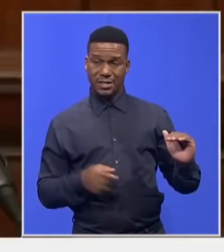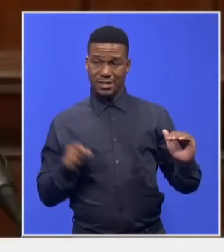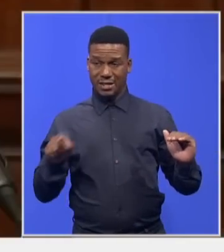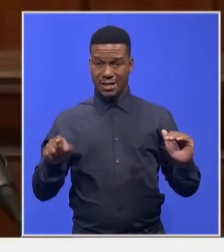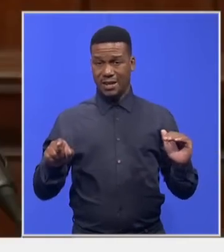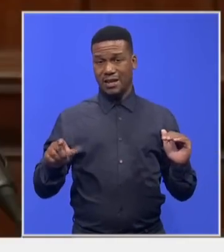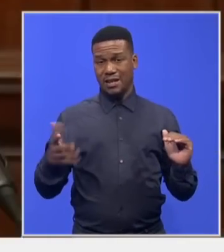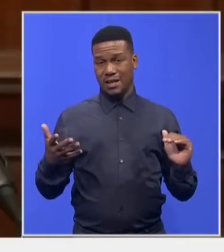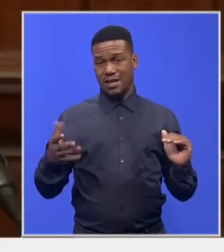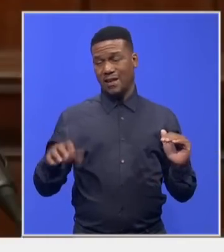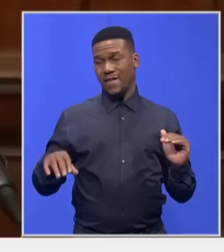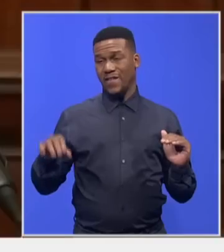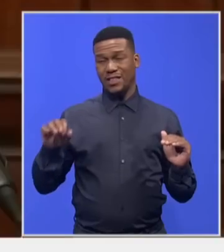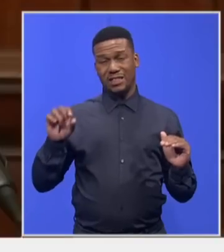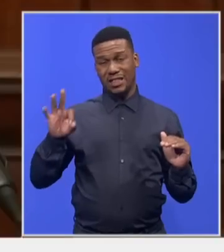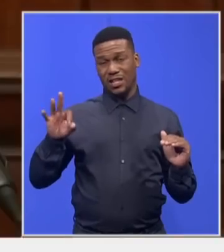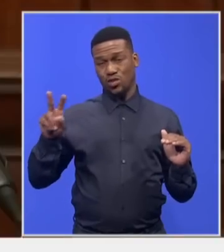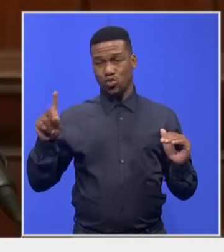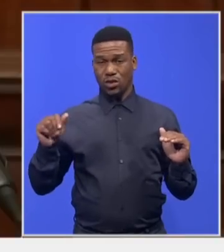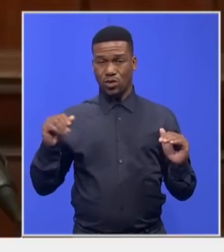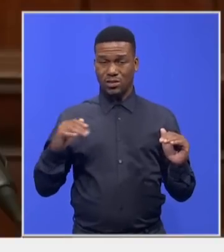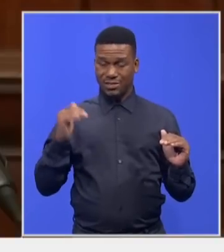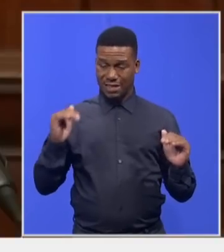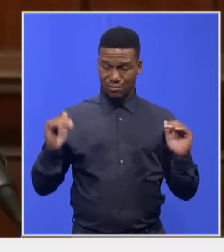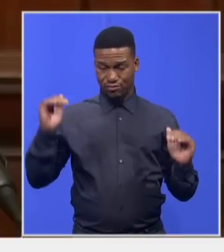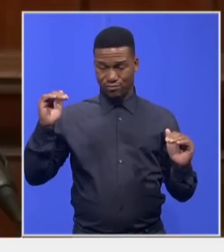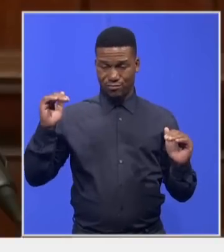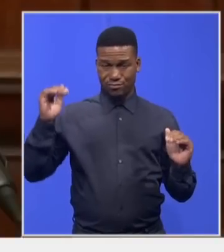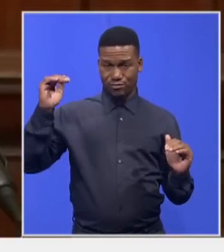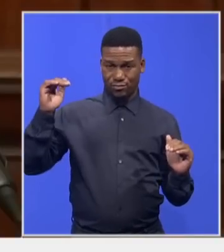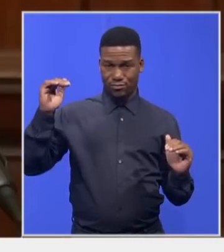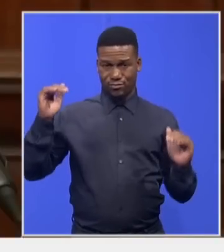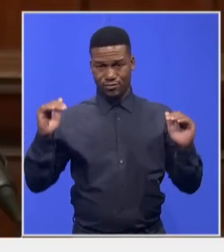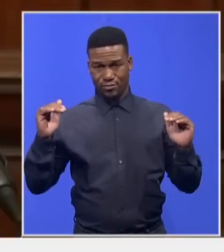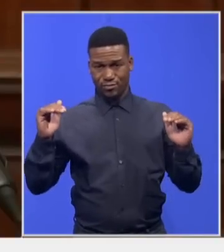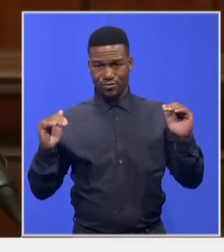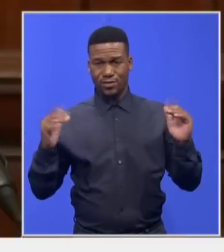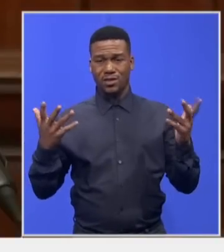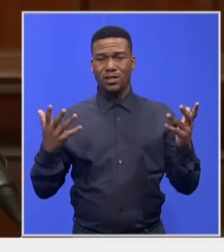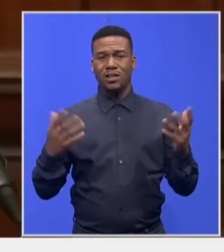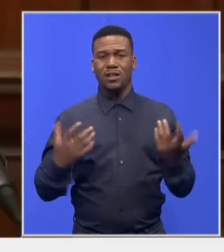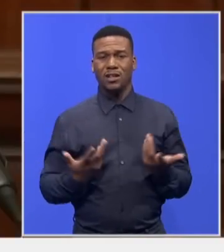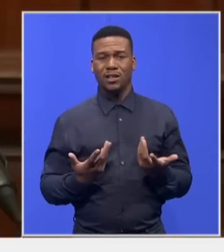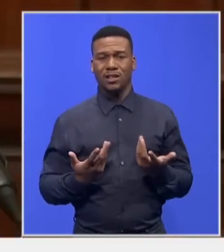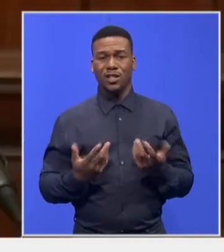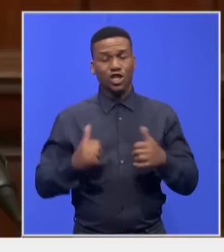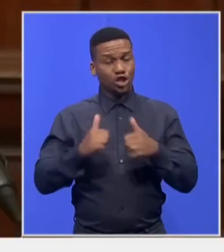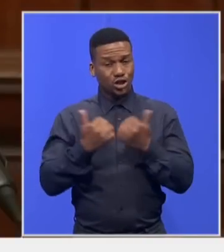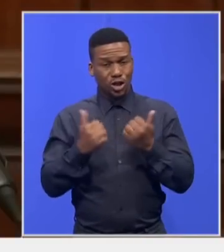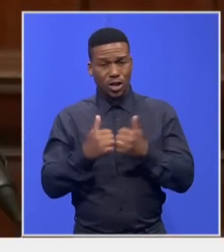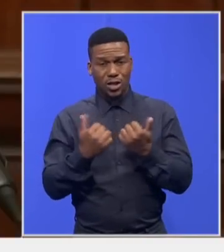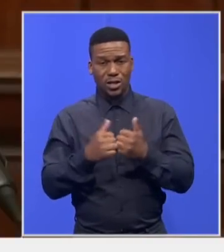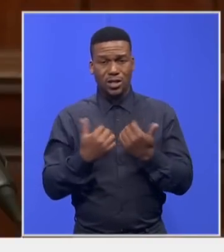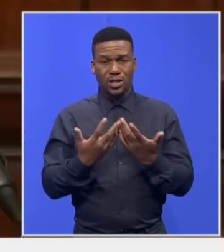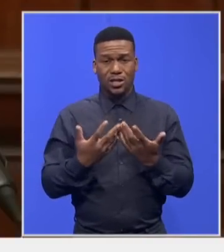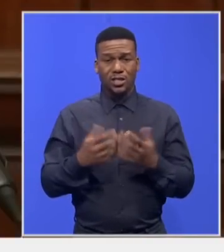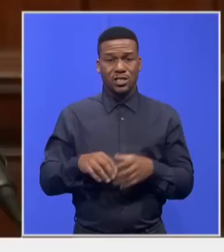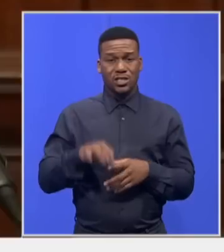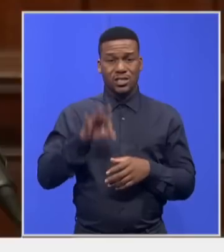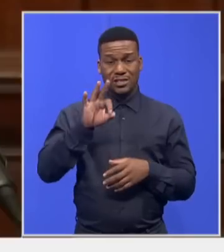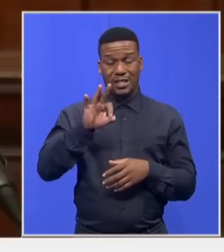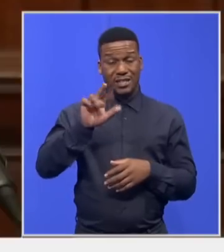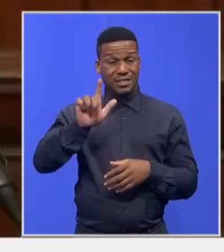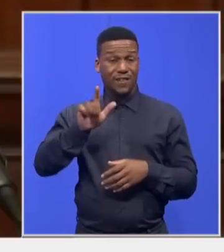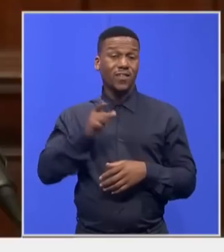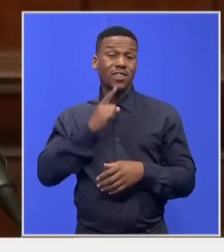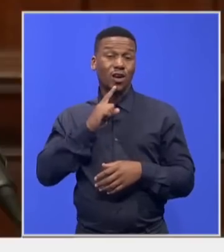5,000 megawatts. And if this demand is going to go up to about 37,000 megawatts, the worst case scenario, and we are not able